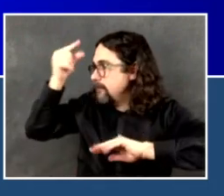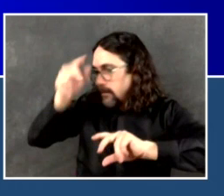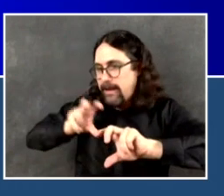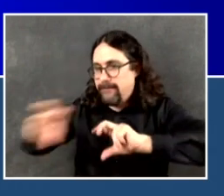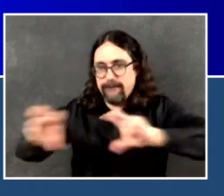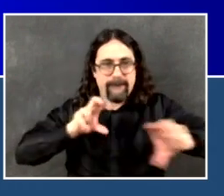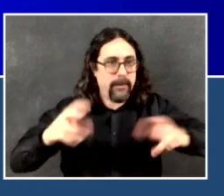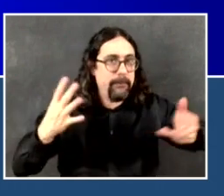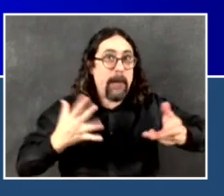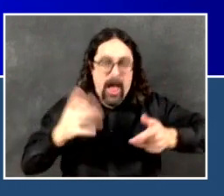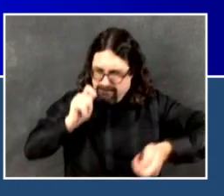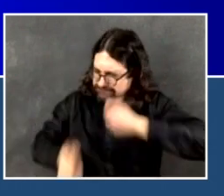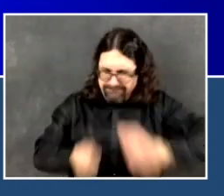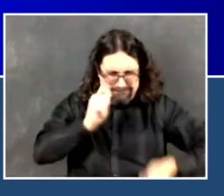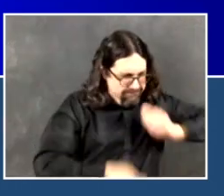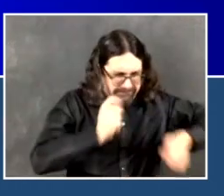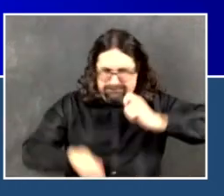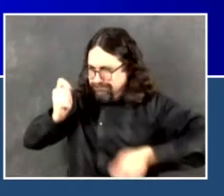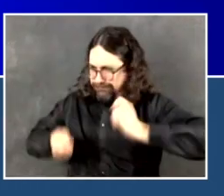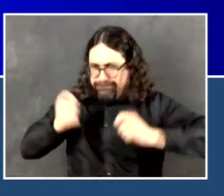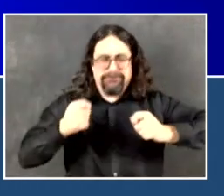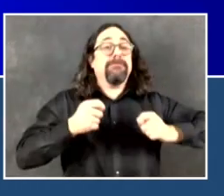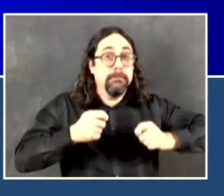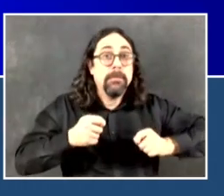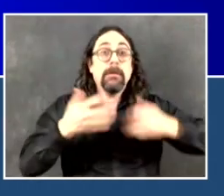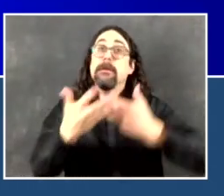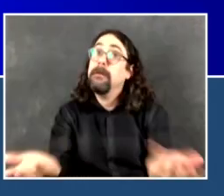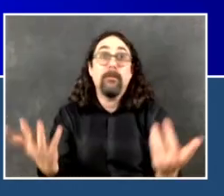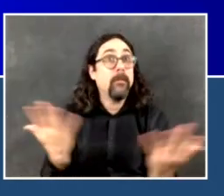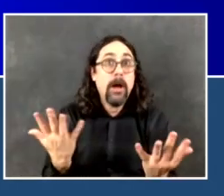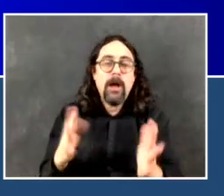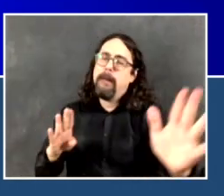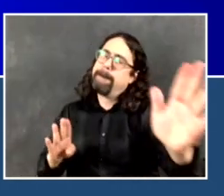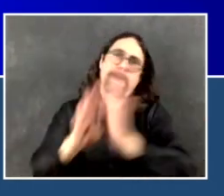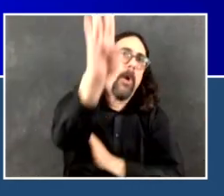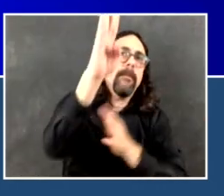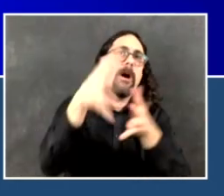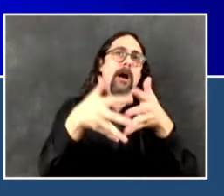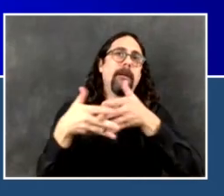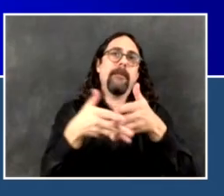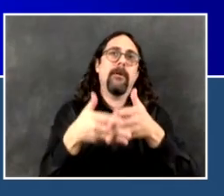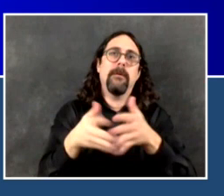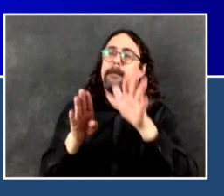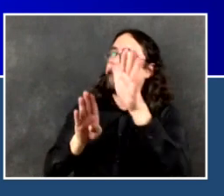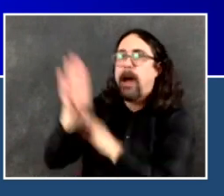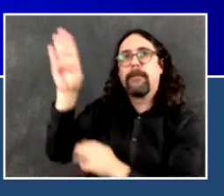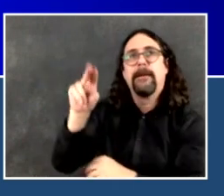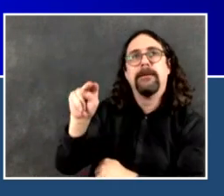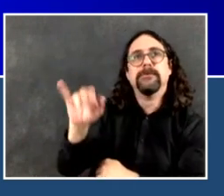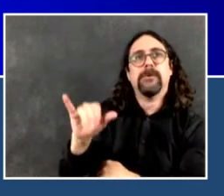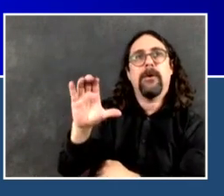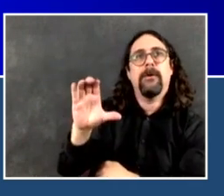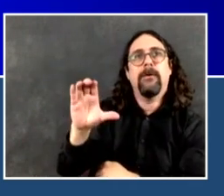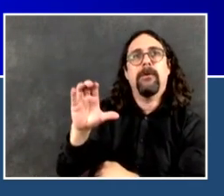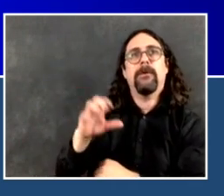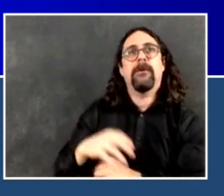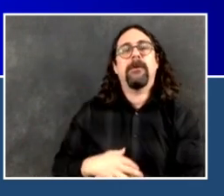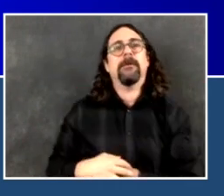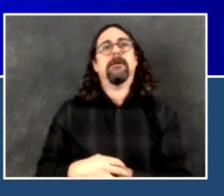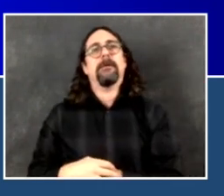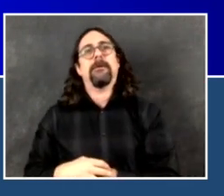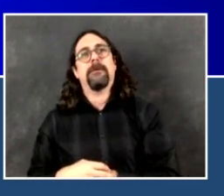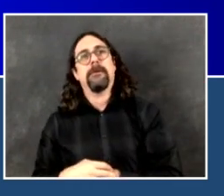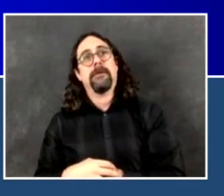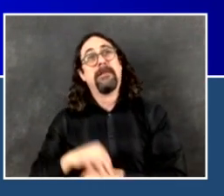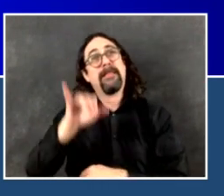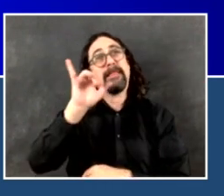fight we live with today because the ideas were so good, so durable, so right, that they still frame, thank God, so much